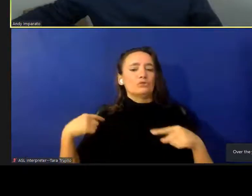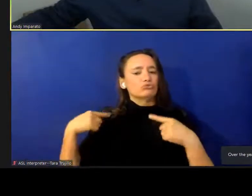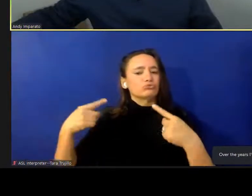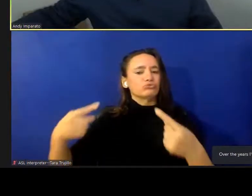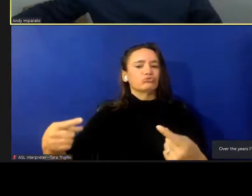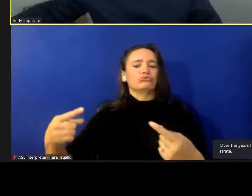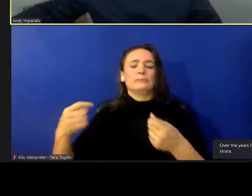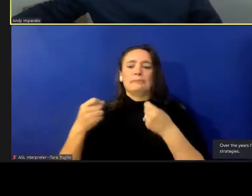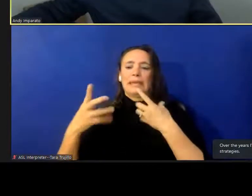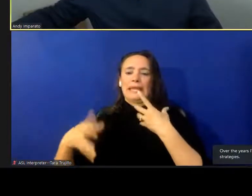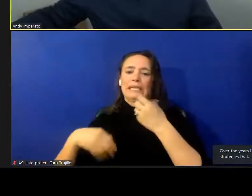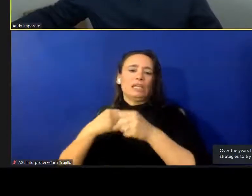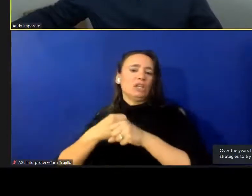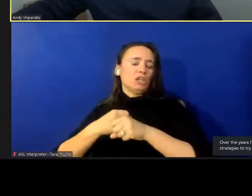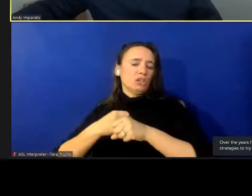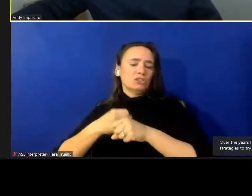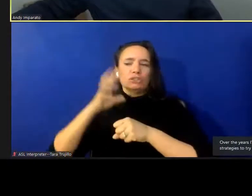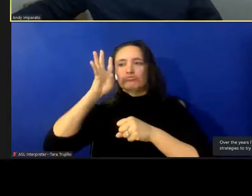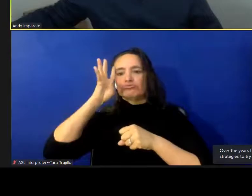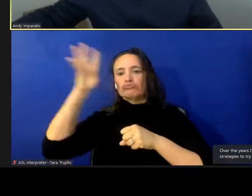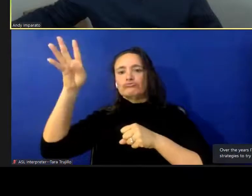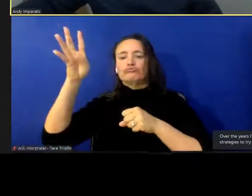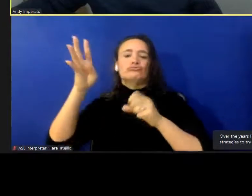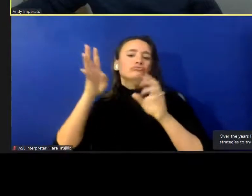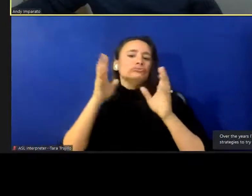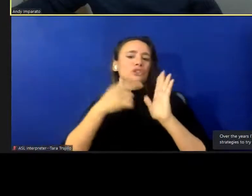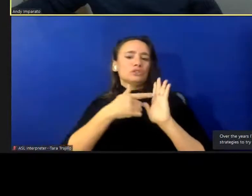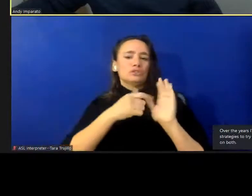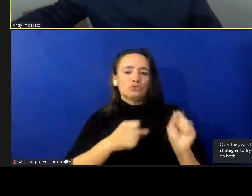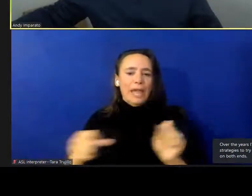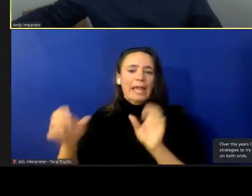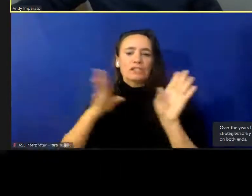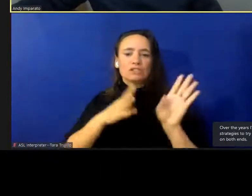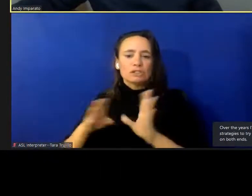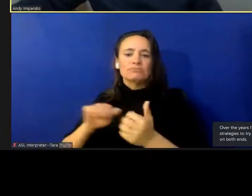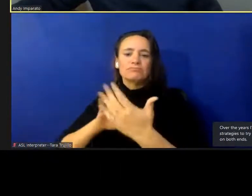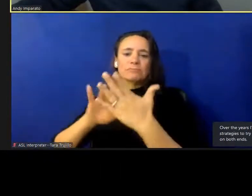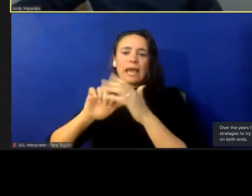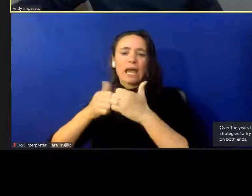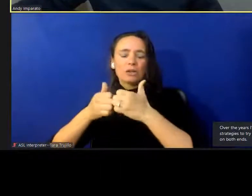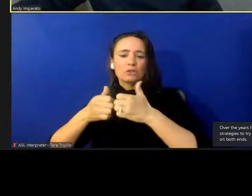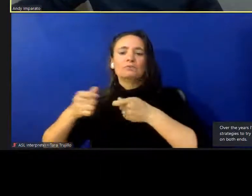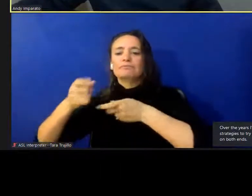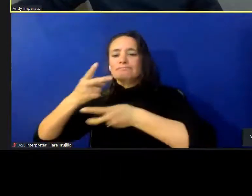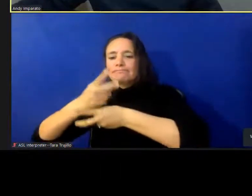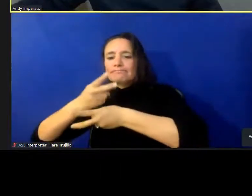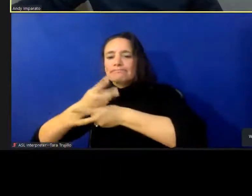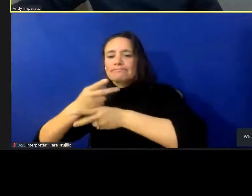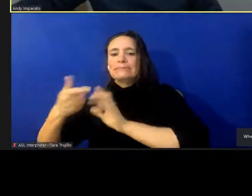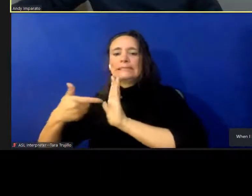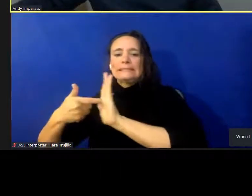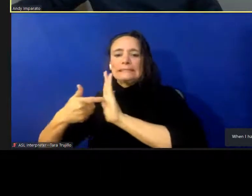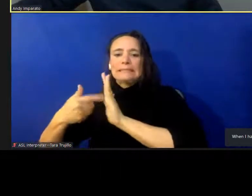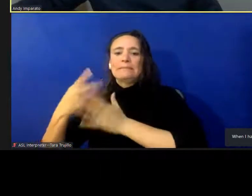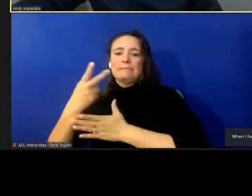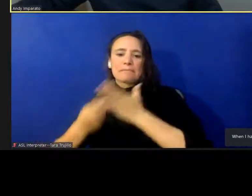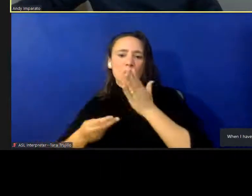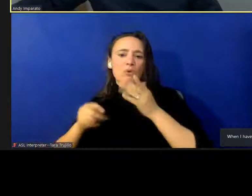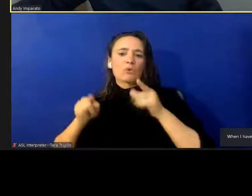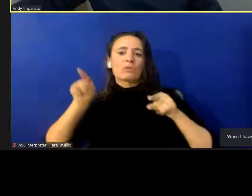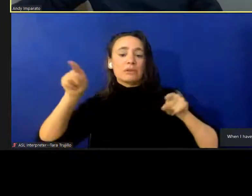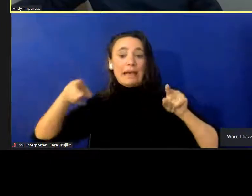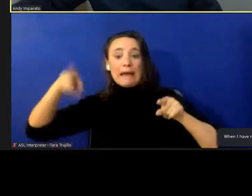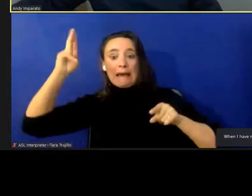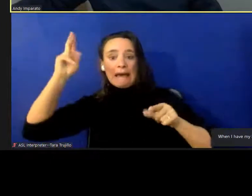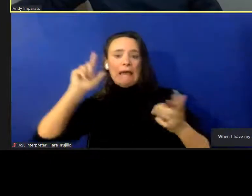different strategies to try to manage the symptoms on both ends. When I have my high energy, I tend to